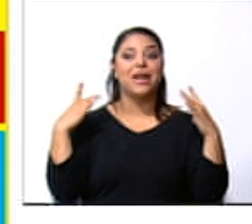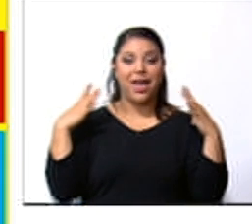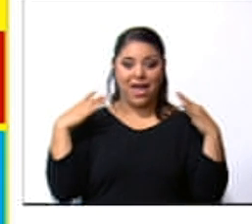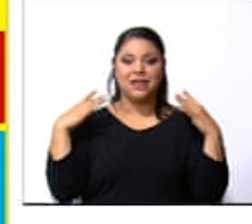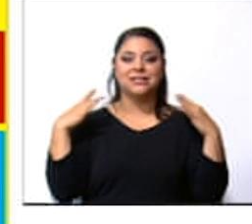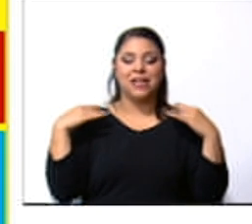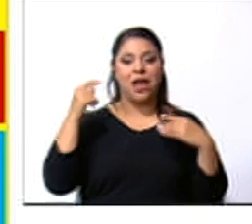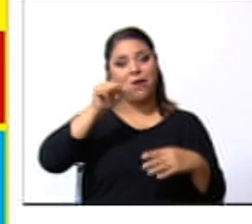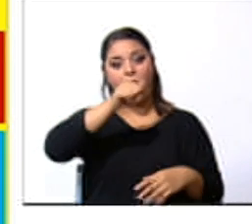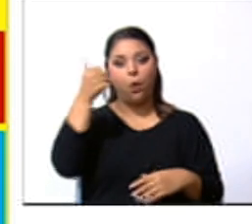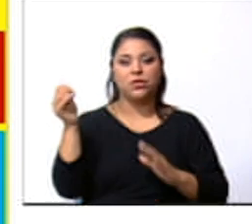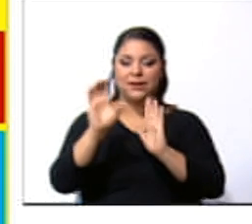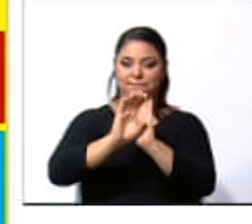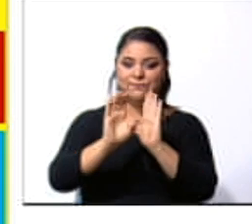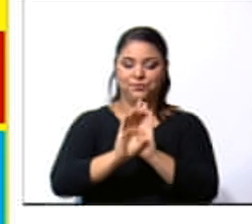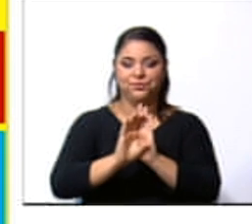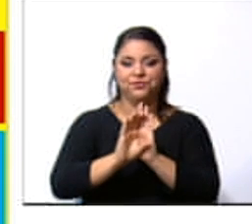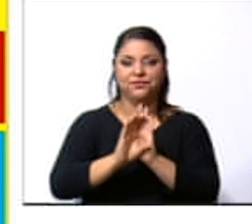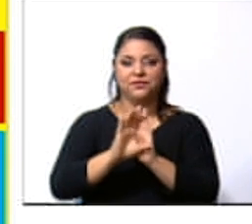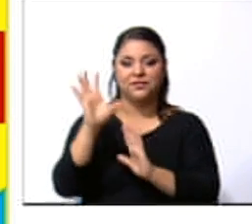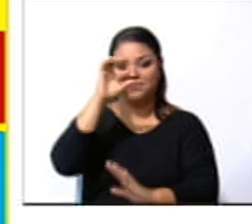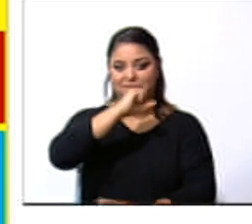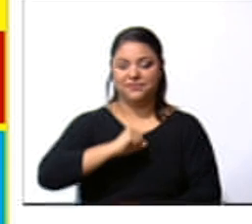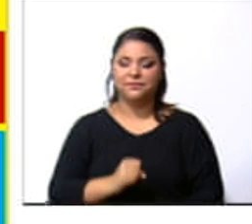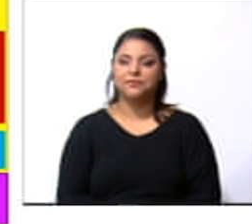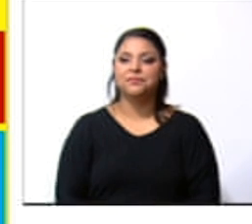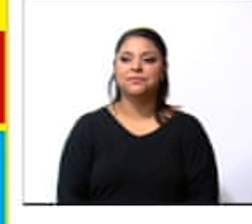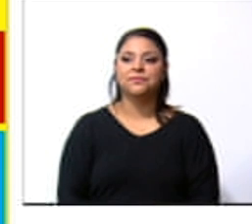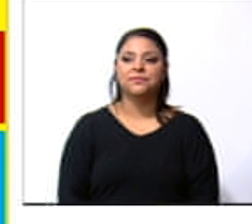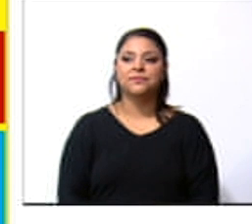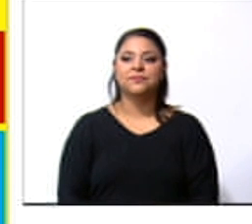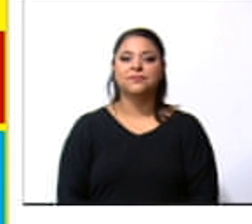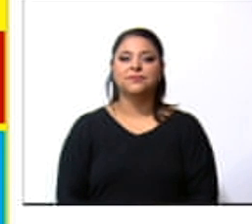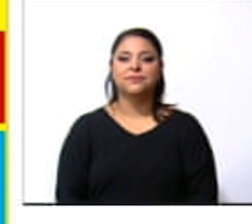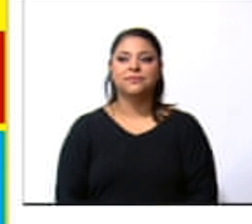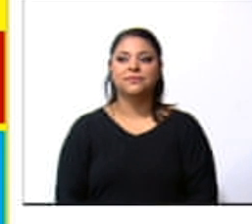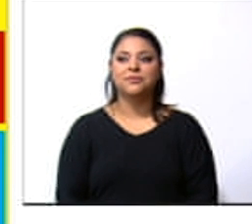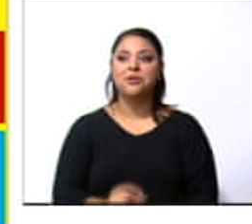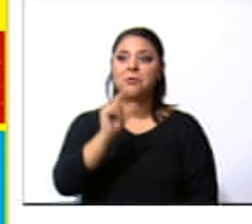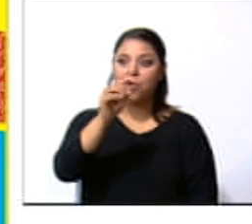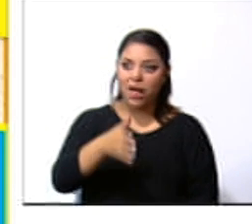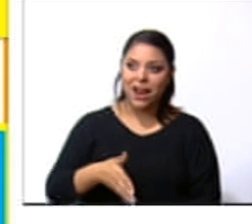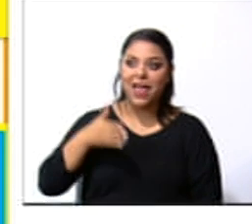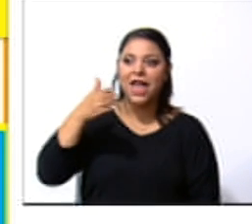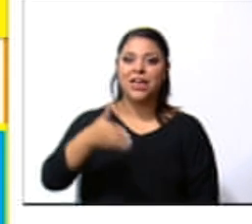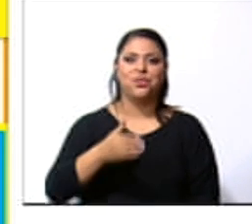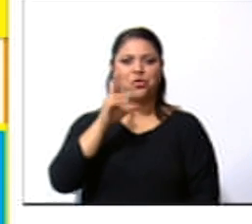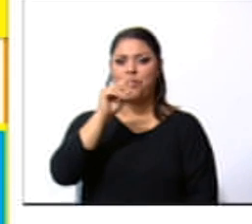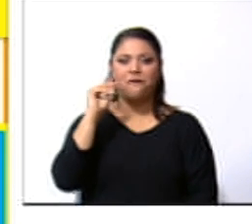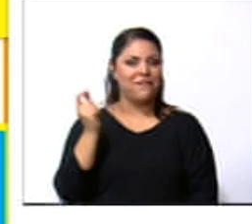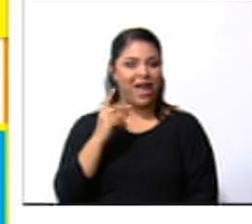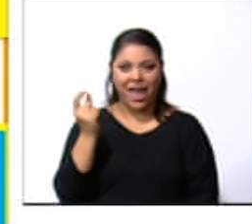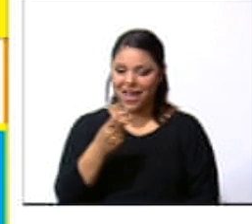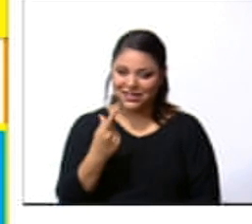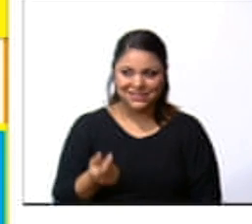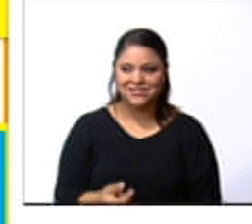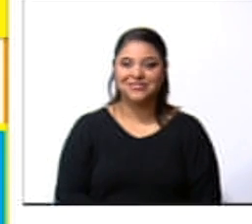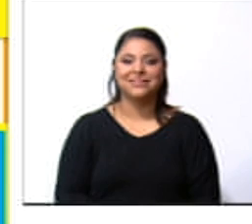let's see the other one. Okay. Slower, Osvaldo. Don't go too fast.